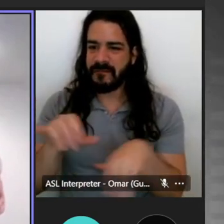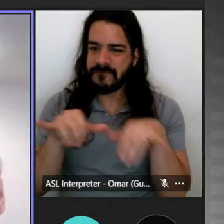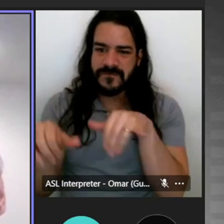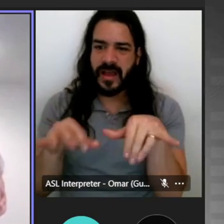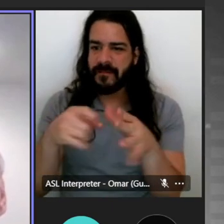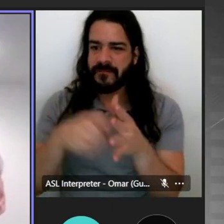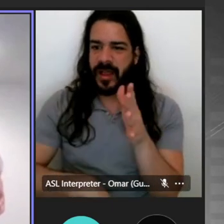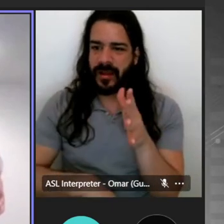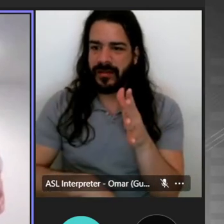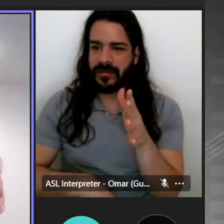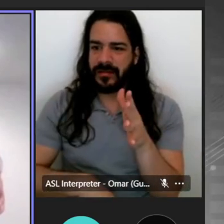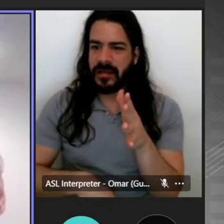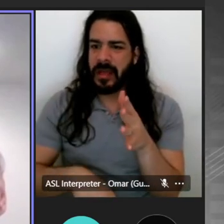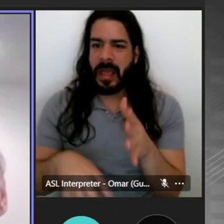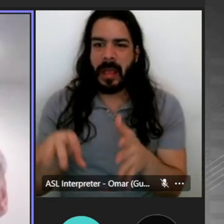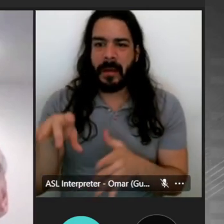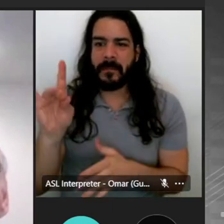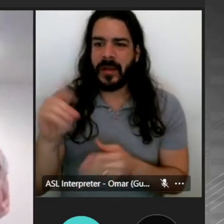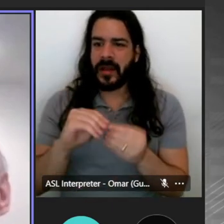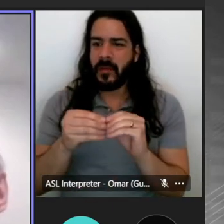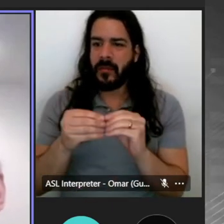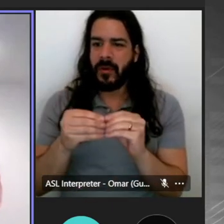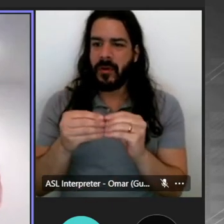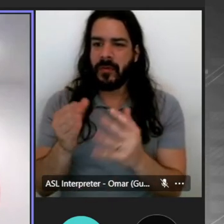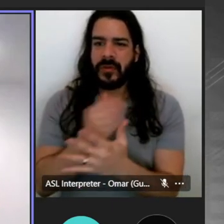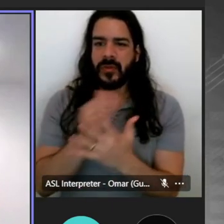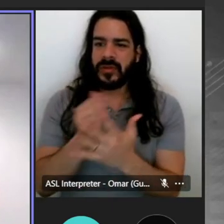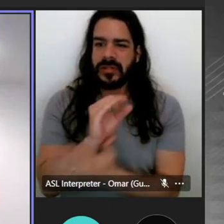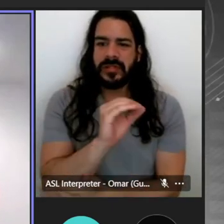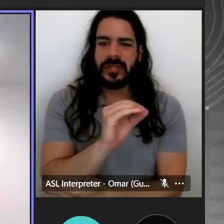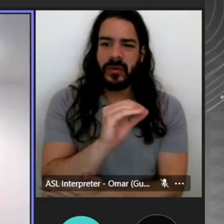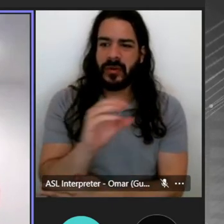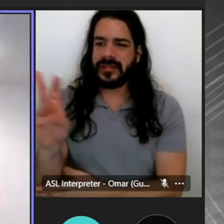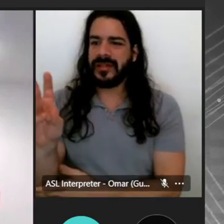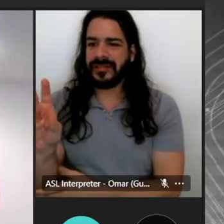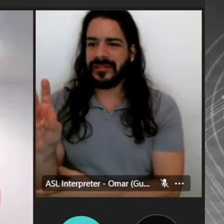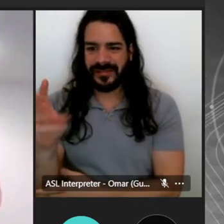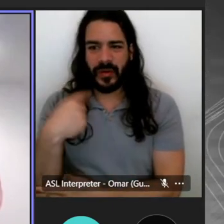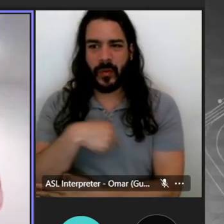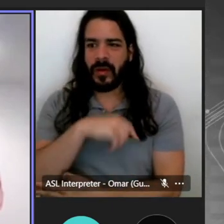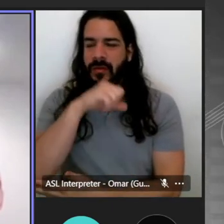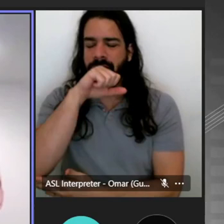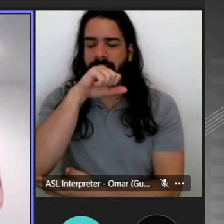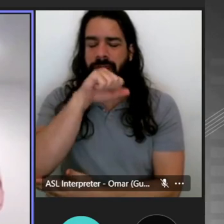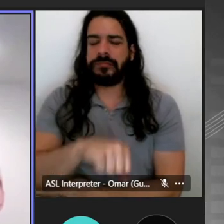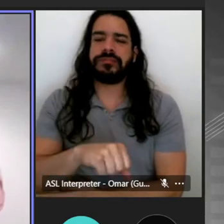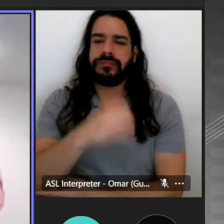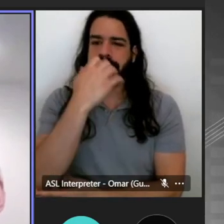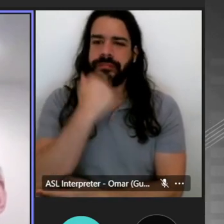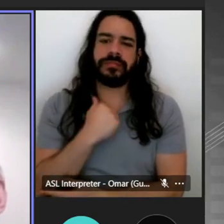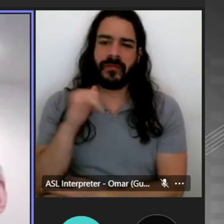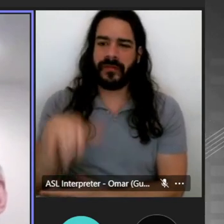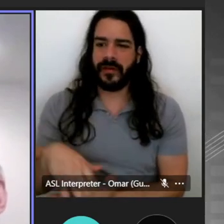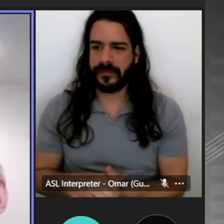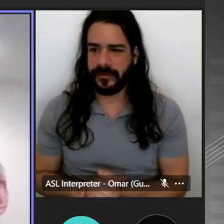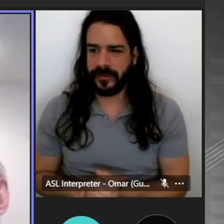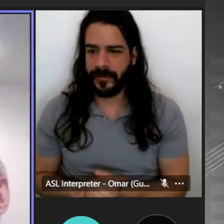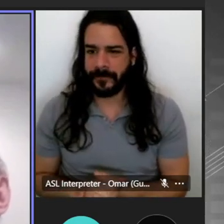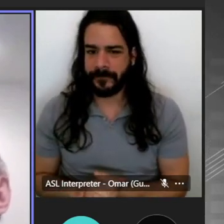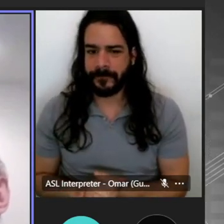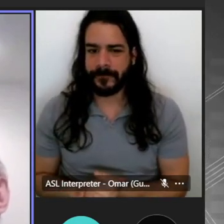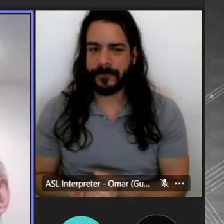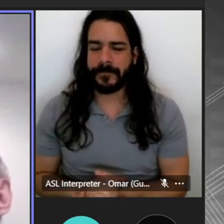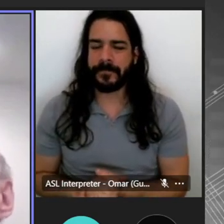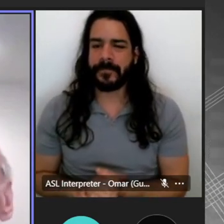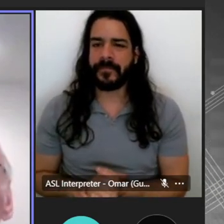24/7 flat fare. Pick a number between $0 and $6. And we'll love you for it.